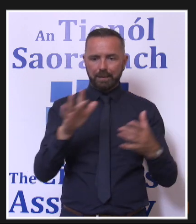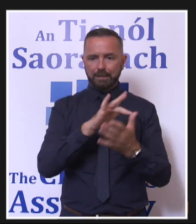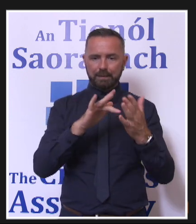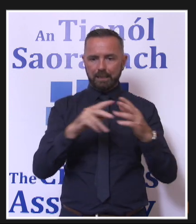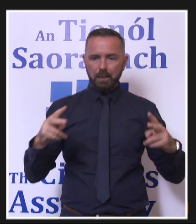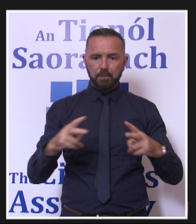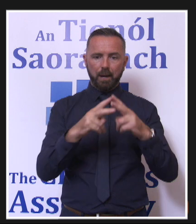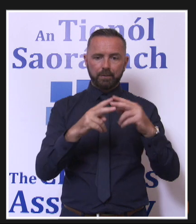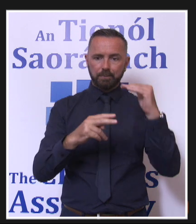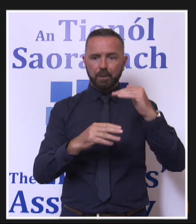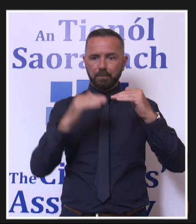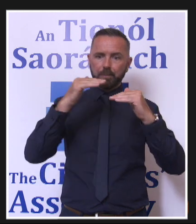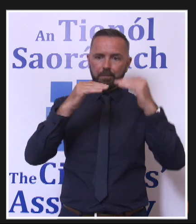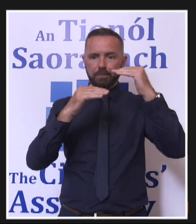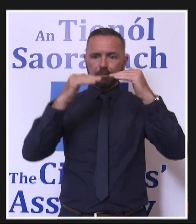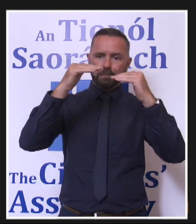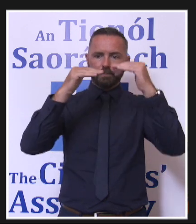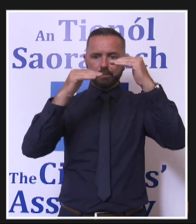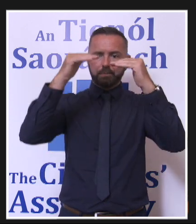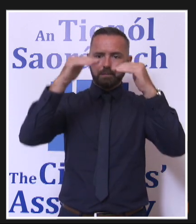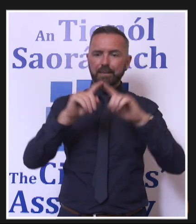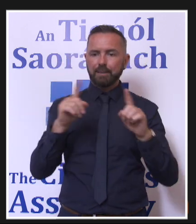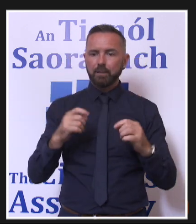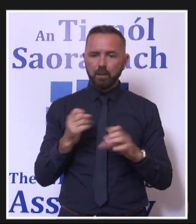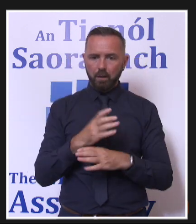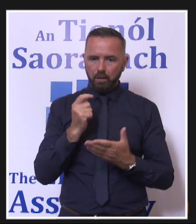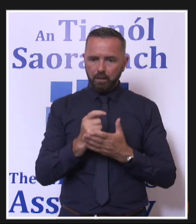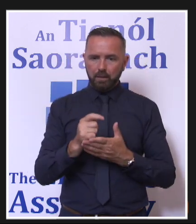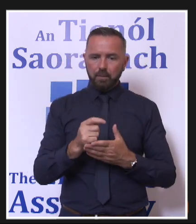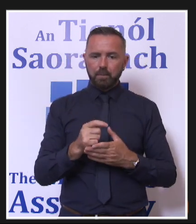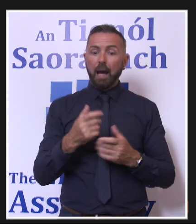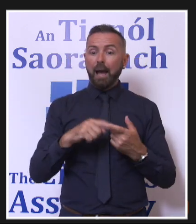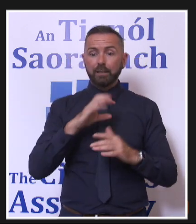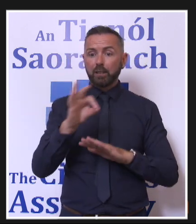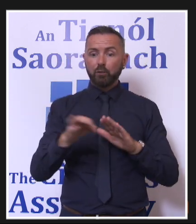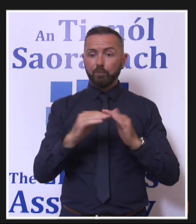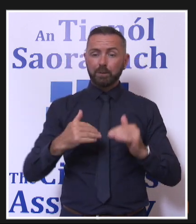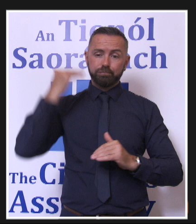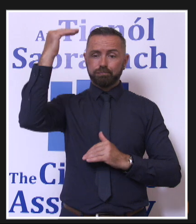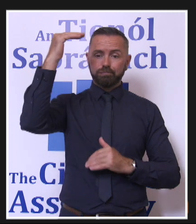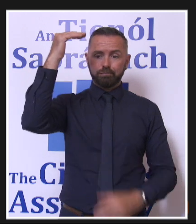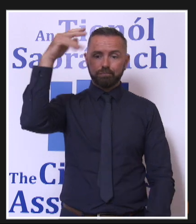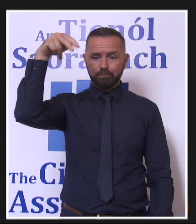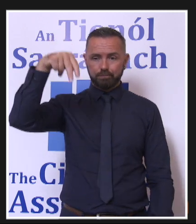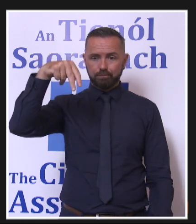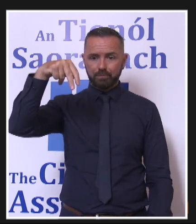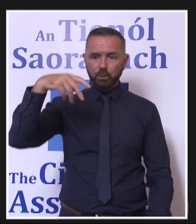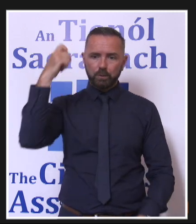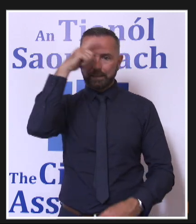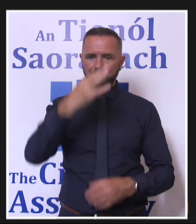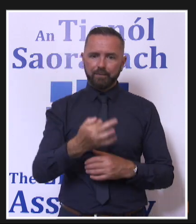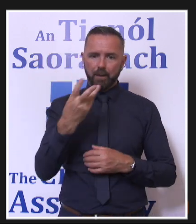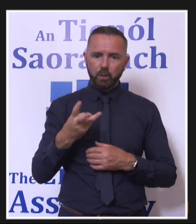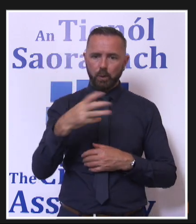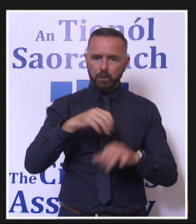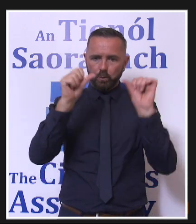metropole of the Grand Paris, we have the Paris region, we have the government above us. So, I mean, it's very difficult to find a way of